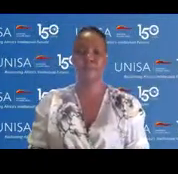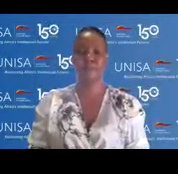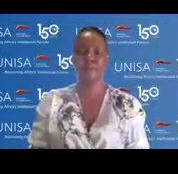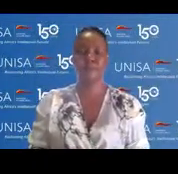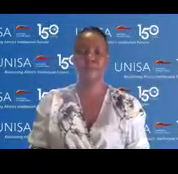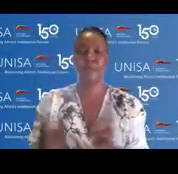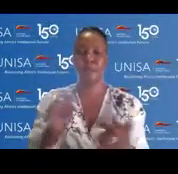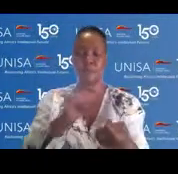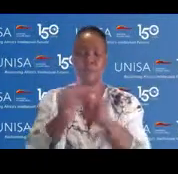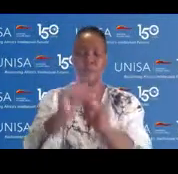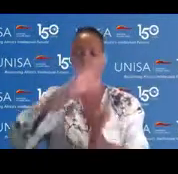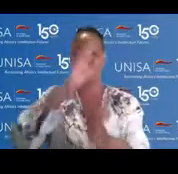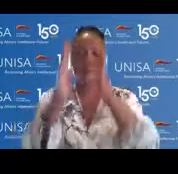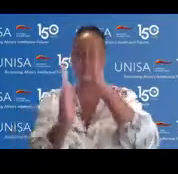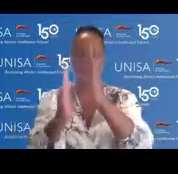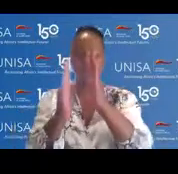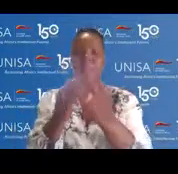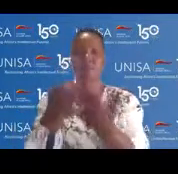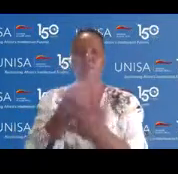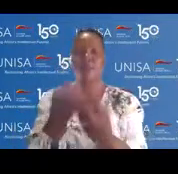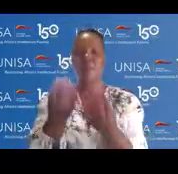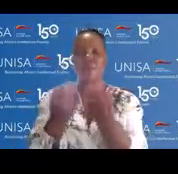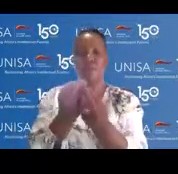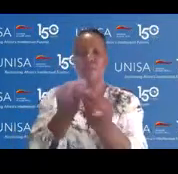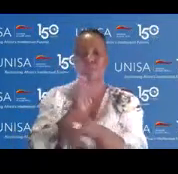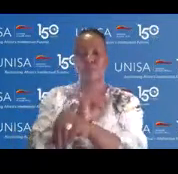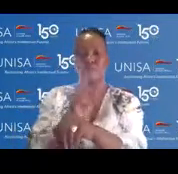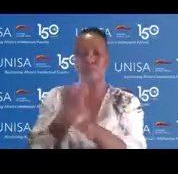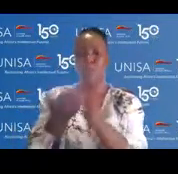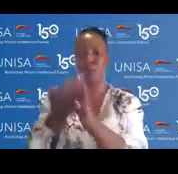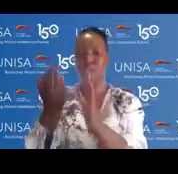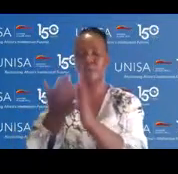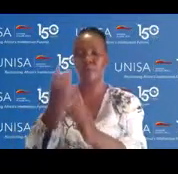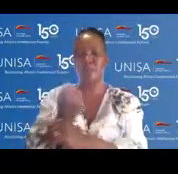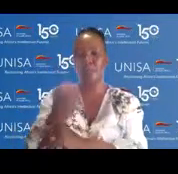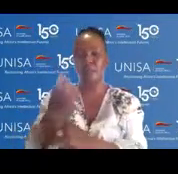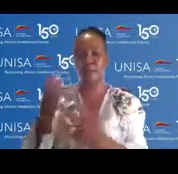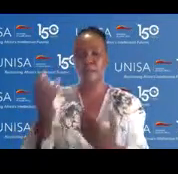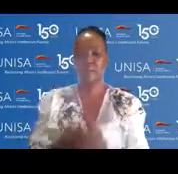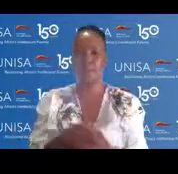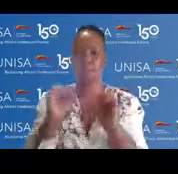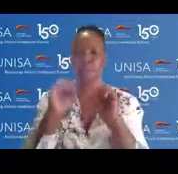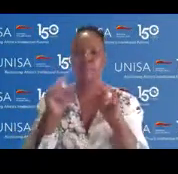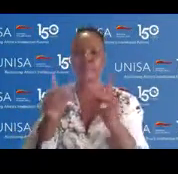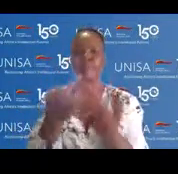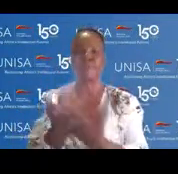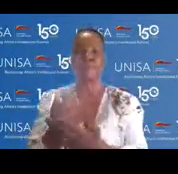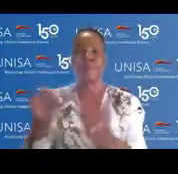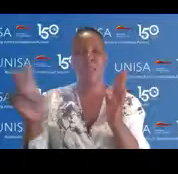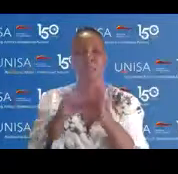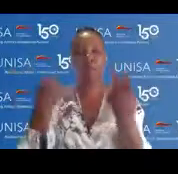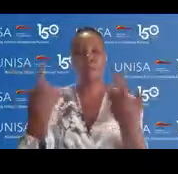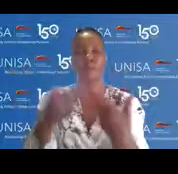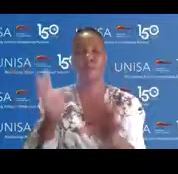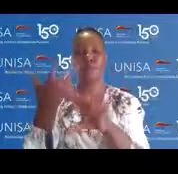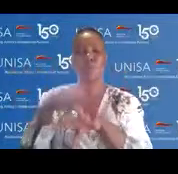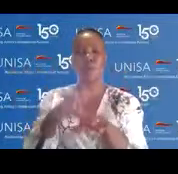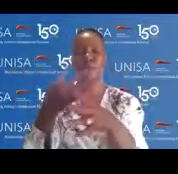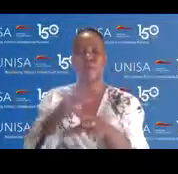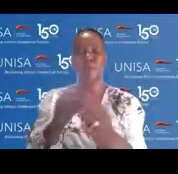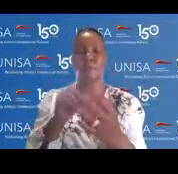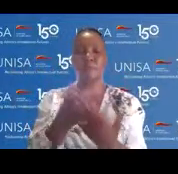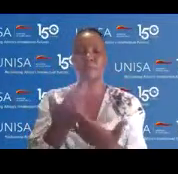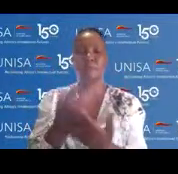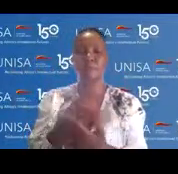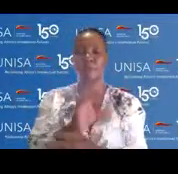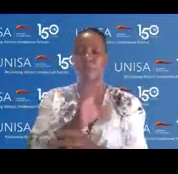Give it a few seconds, it should update itself. Okay, so then we've looked at browser tabs. Yes, Richard.